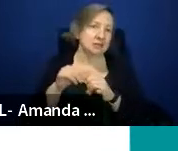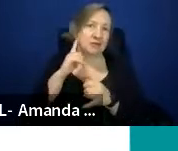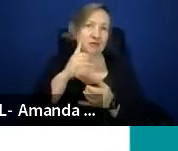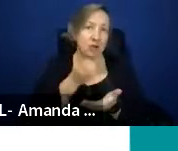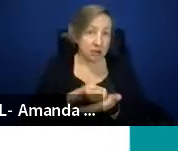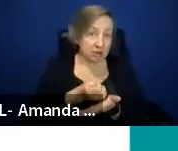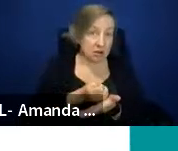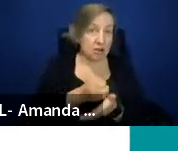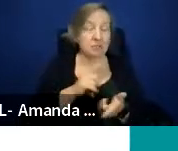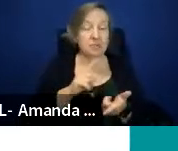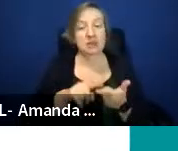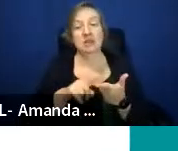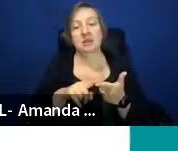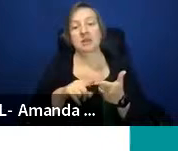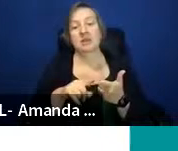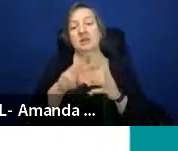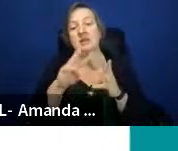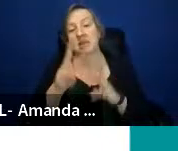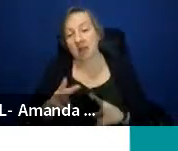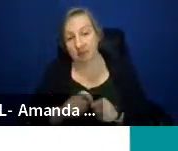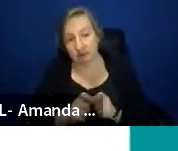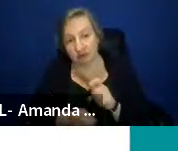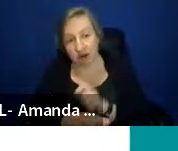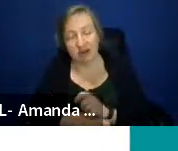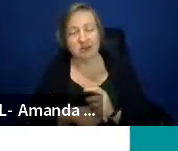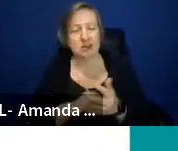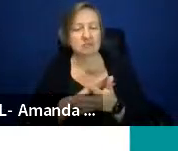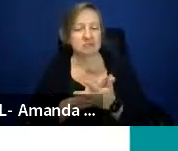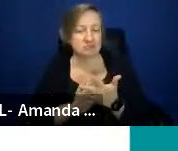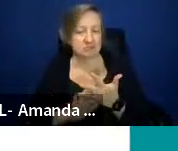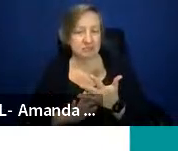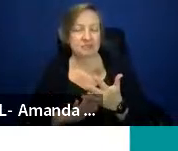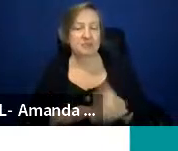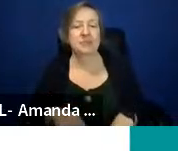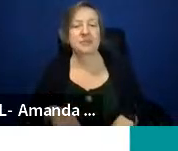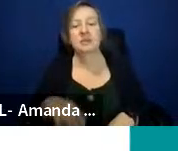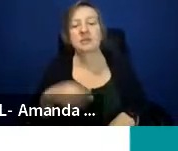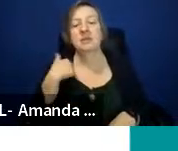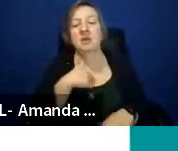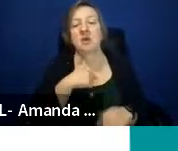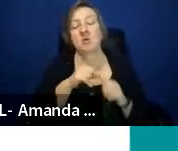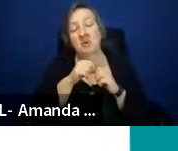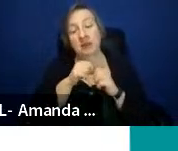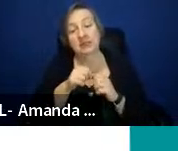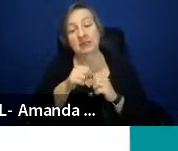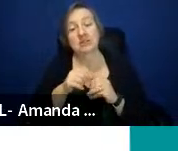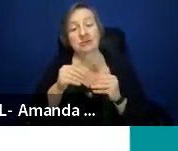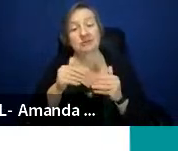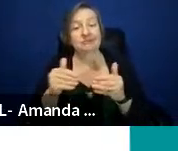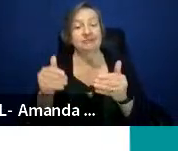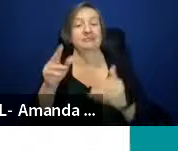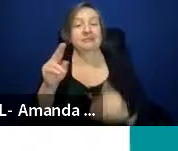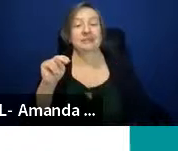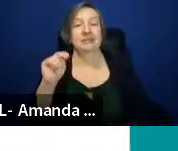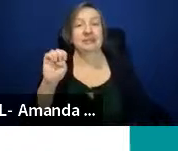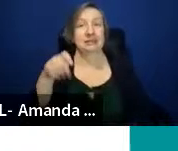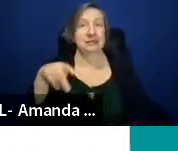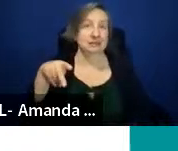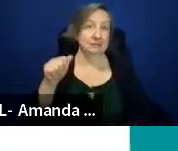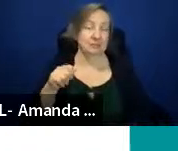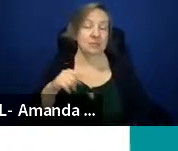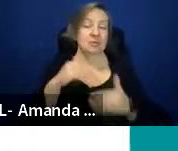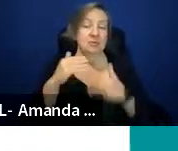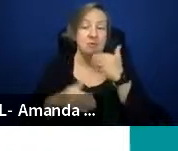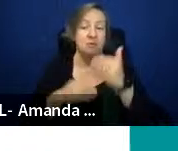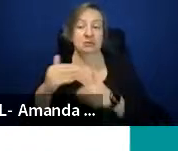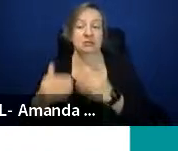economics, climate change, and so on. And as we continue to move forward in the NEPA process, the program is